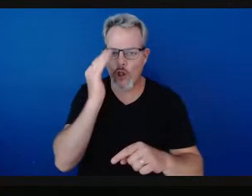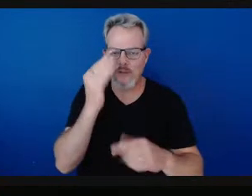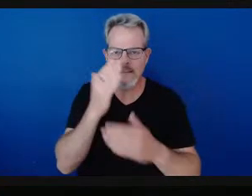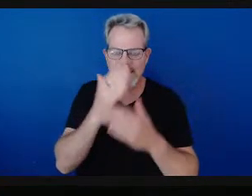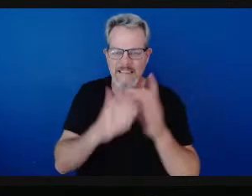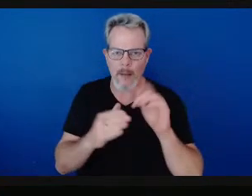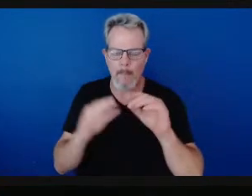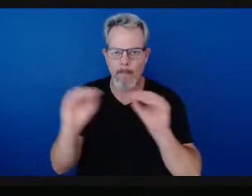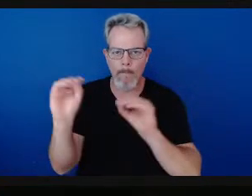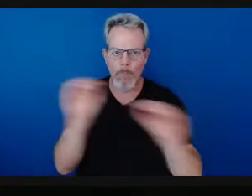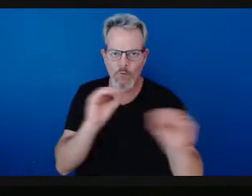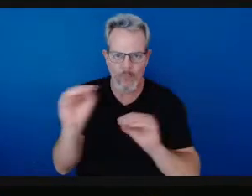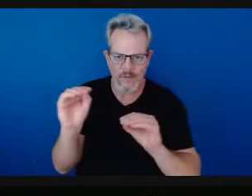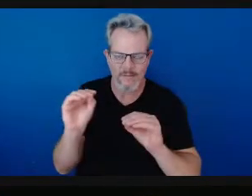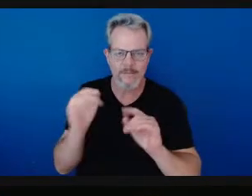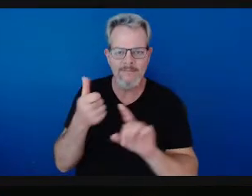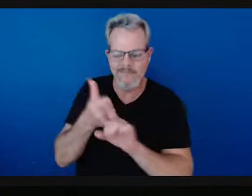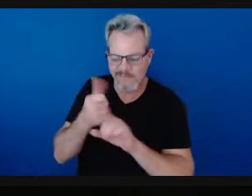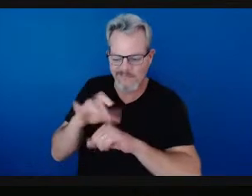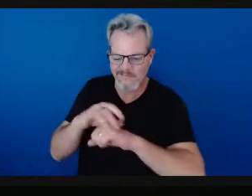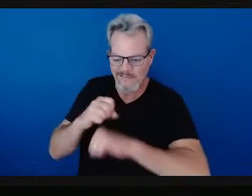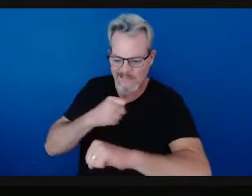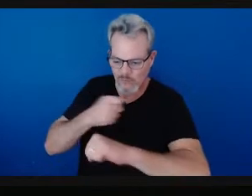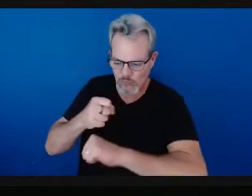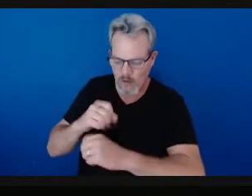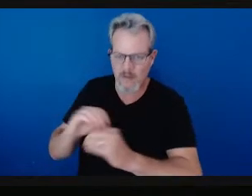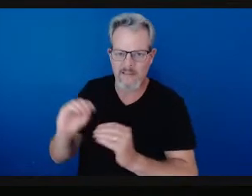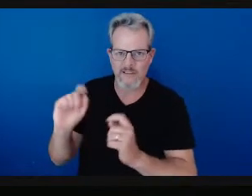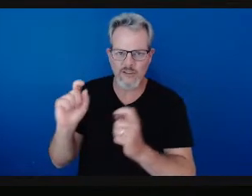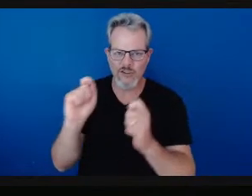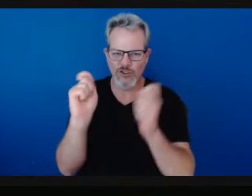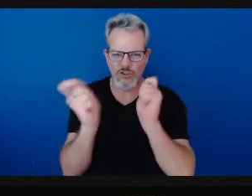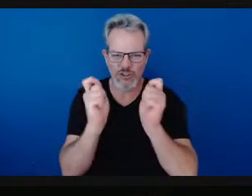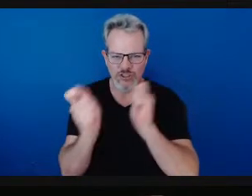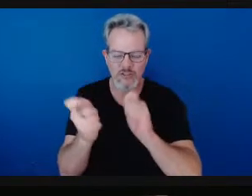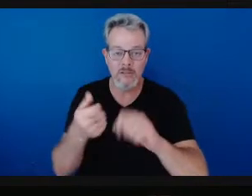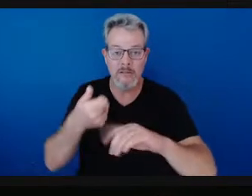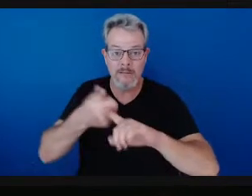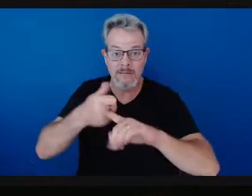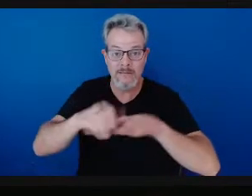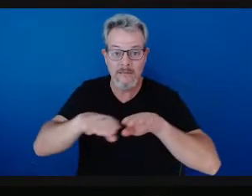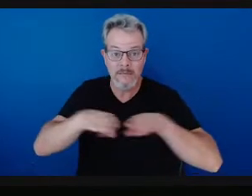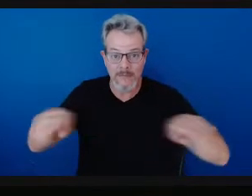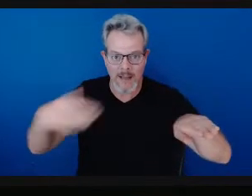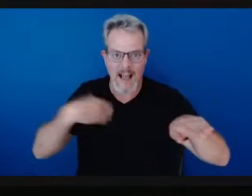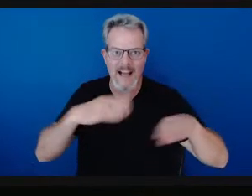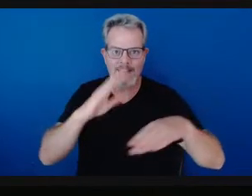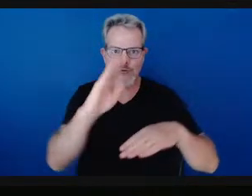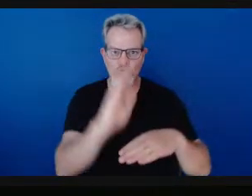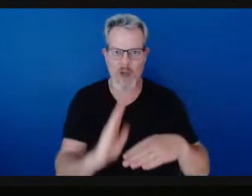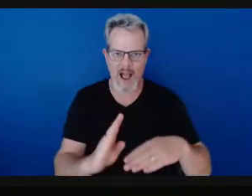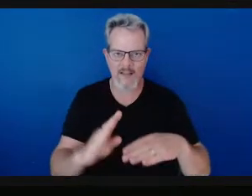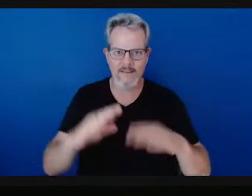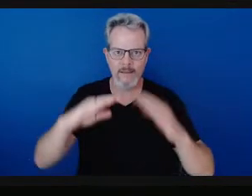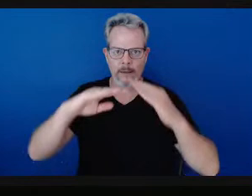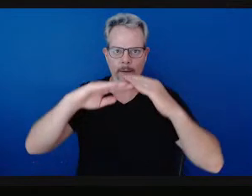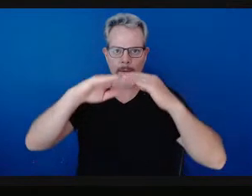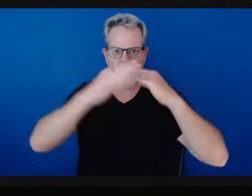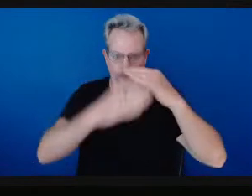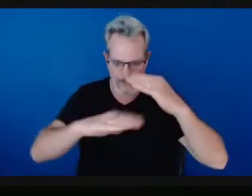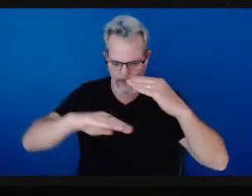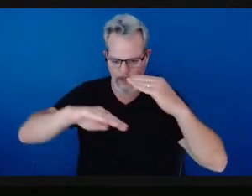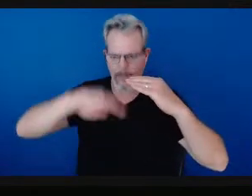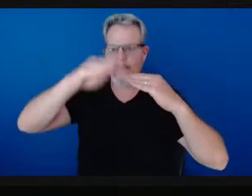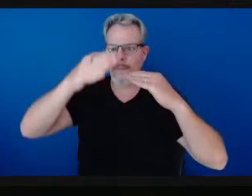break, but the ground has got pre-existing weaknesses and it wants to crack in this direction like this, and not in this